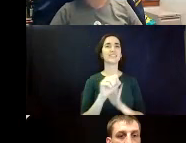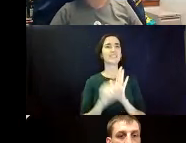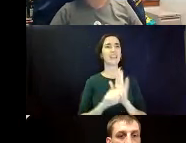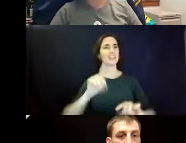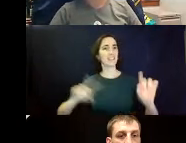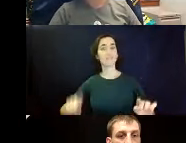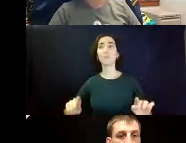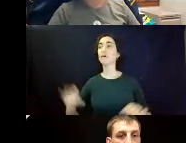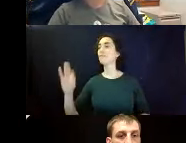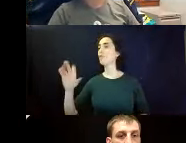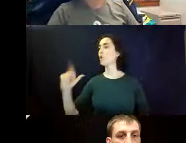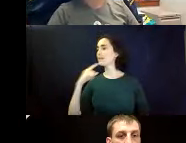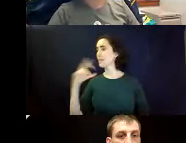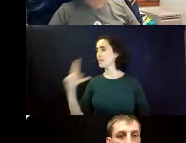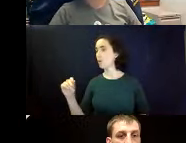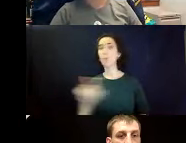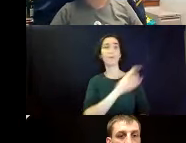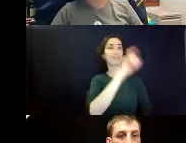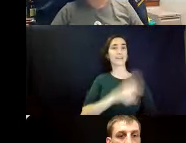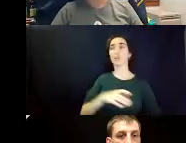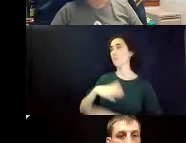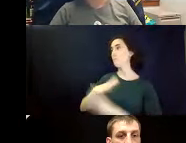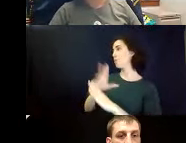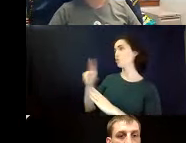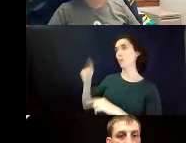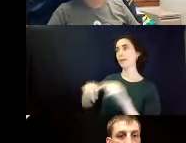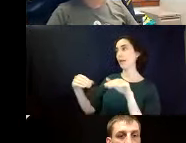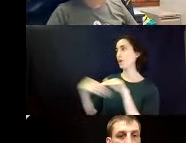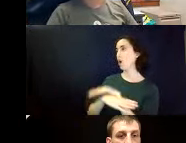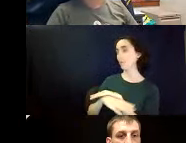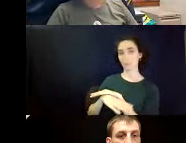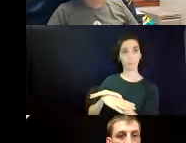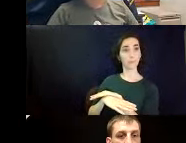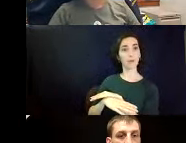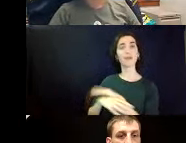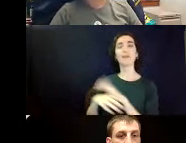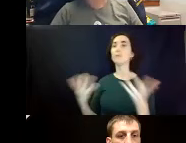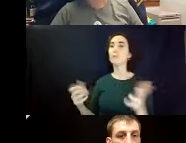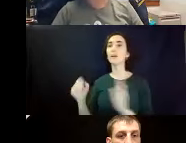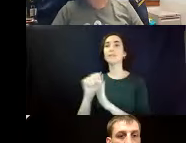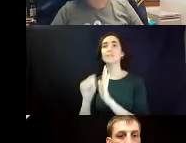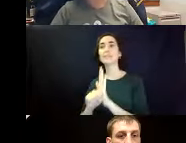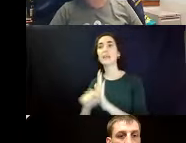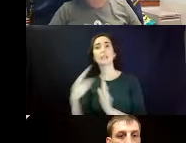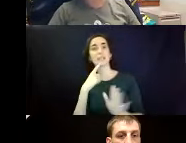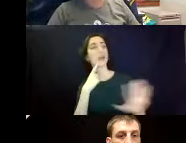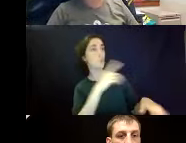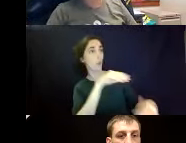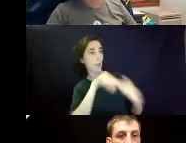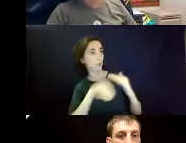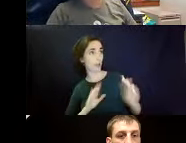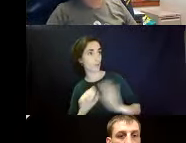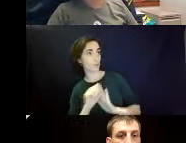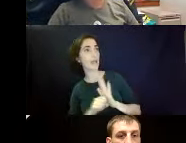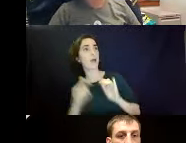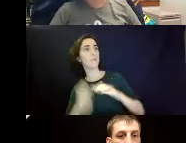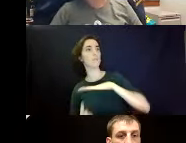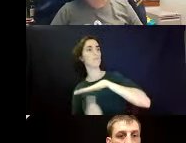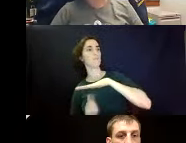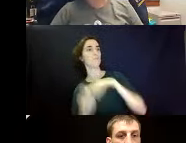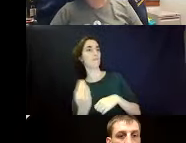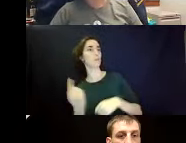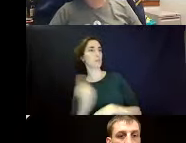their border and said, no, you can't come. But different states had like a 14-day quarantine period. So you want to be